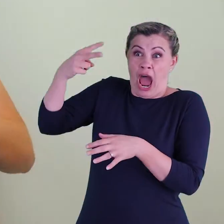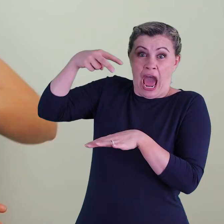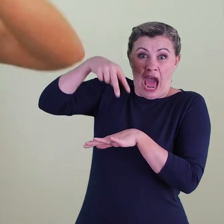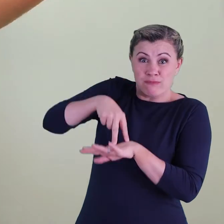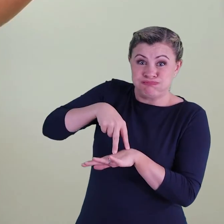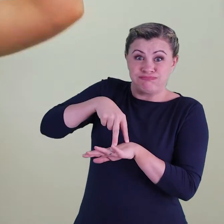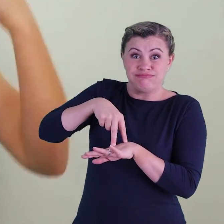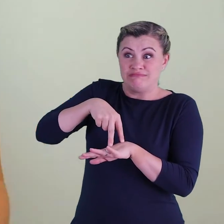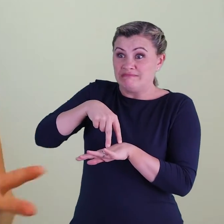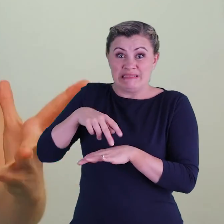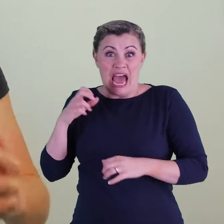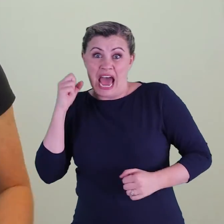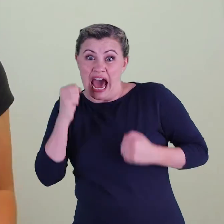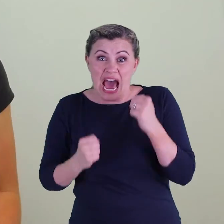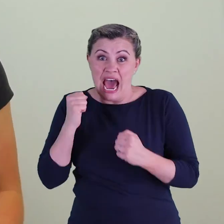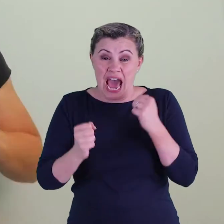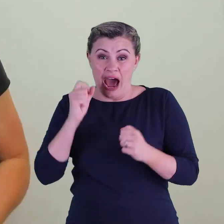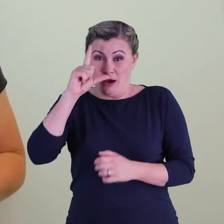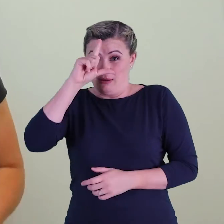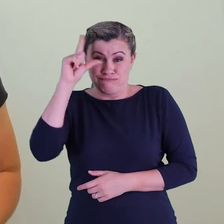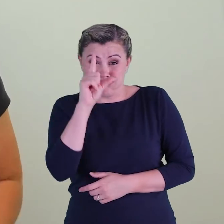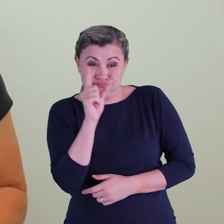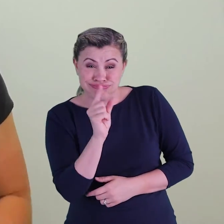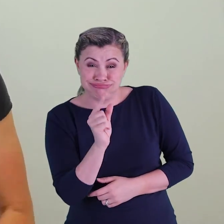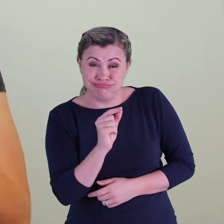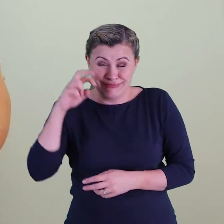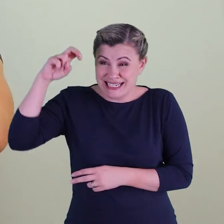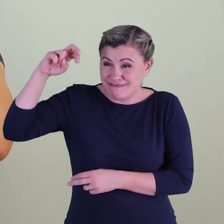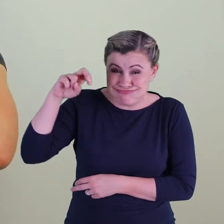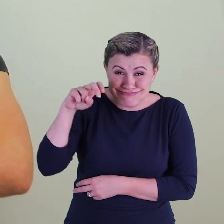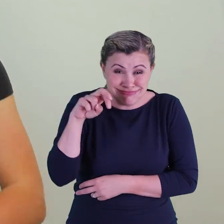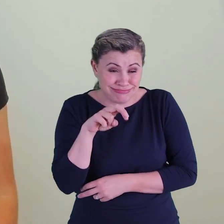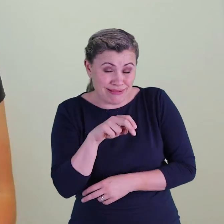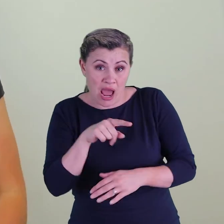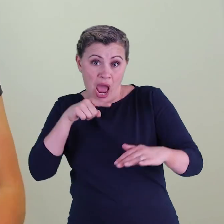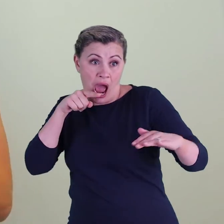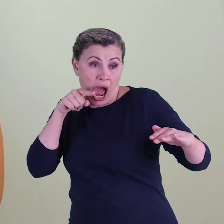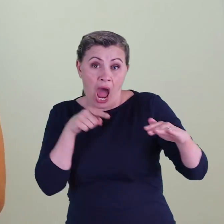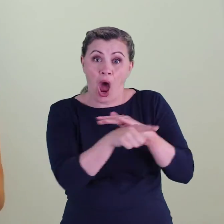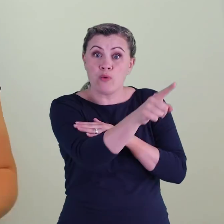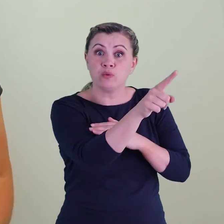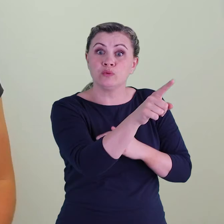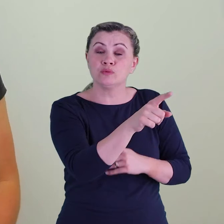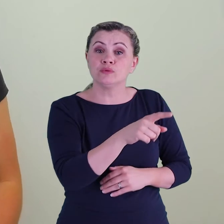"Ah!" and leapt almost 10 foot high and ran